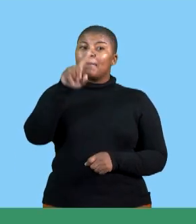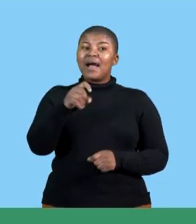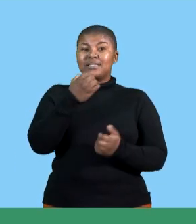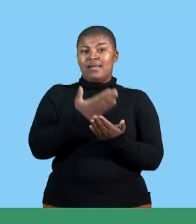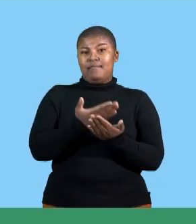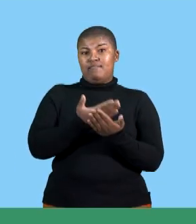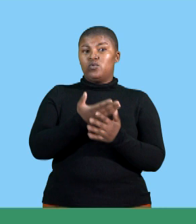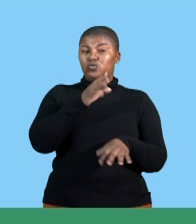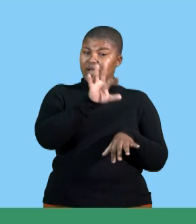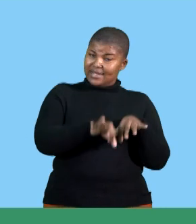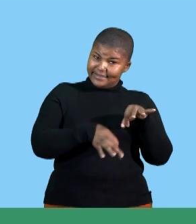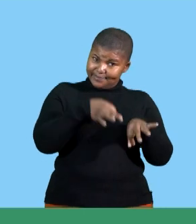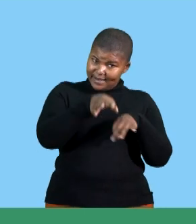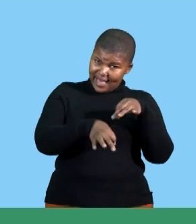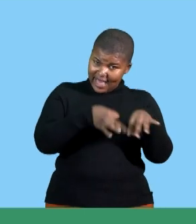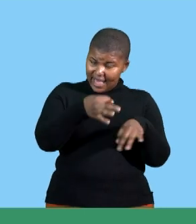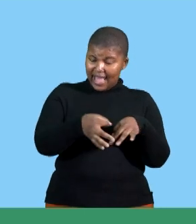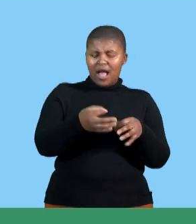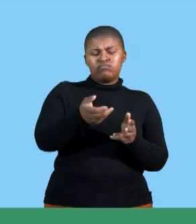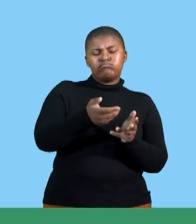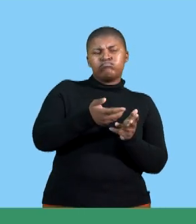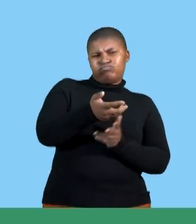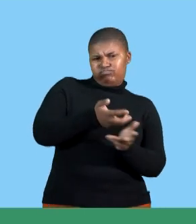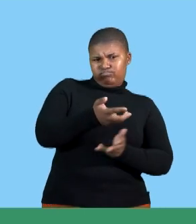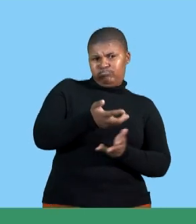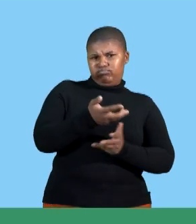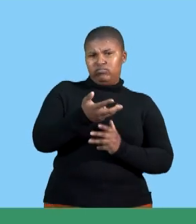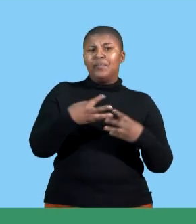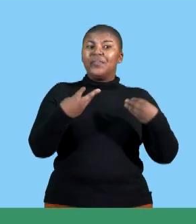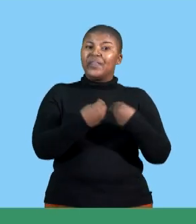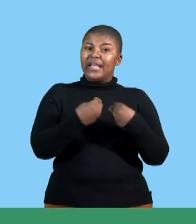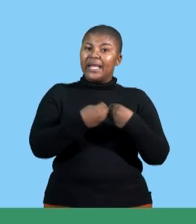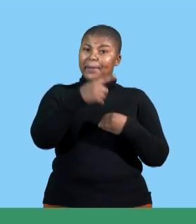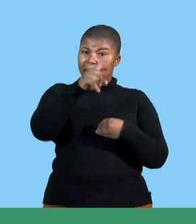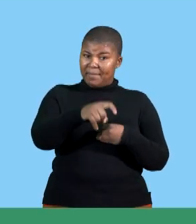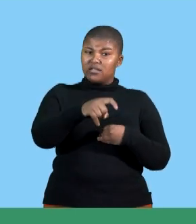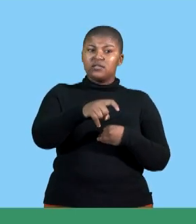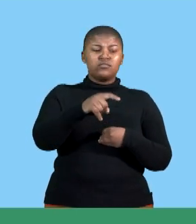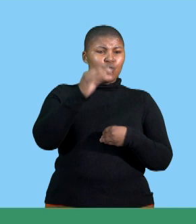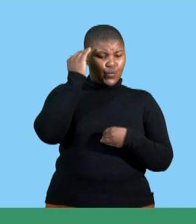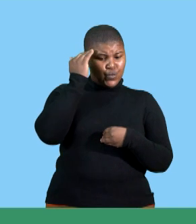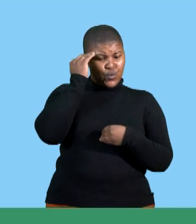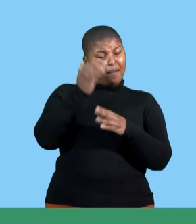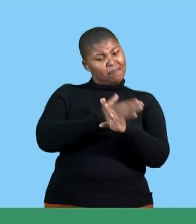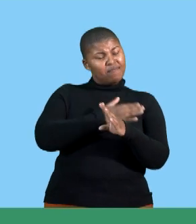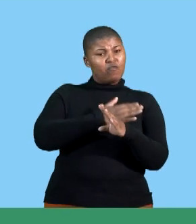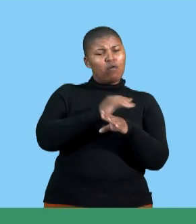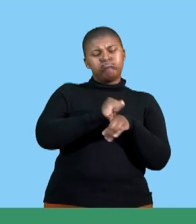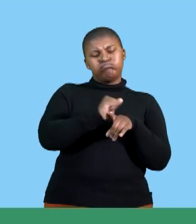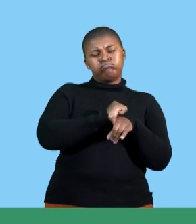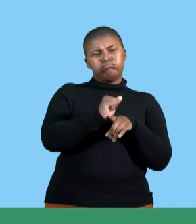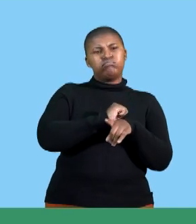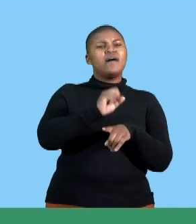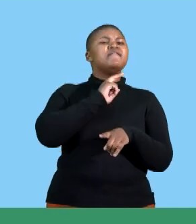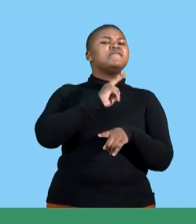be able to outline or explain or discuss factors that must be considered when preparing for